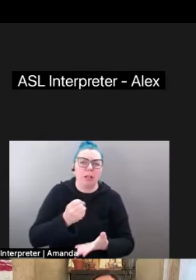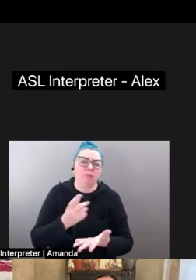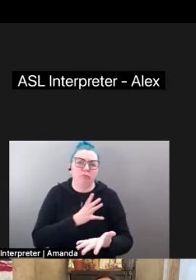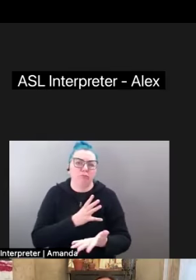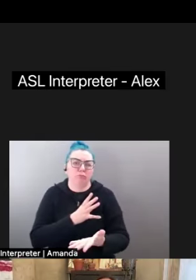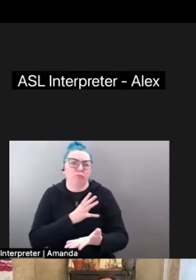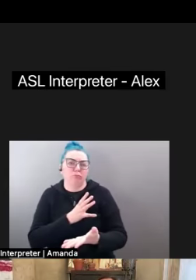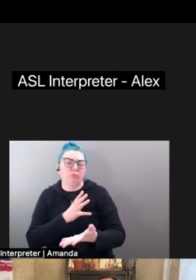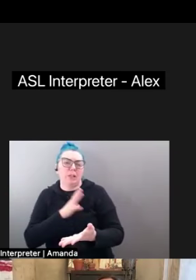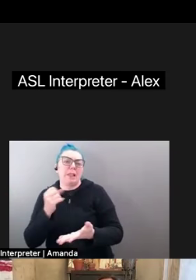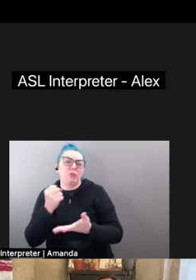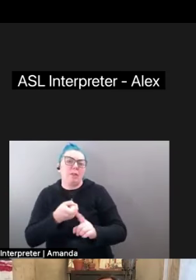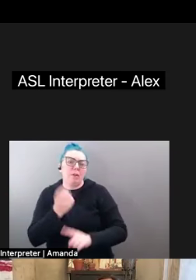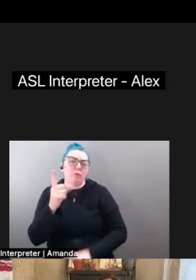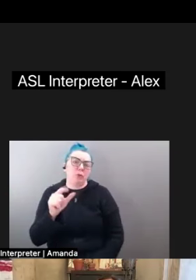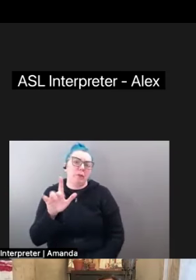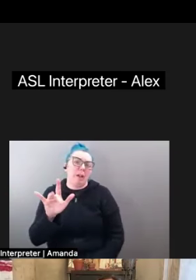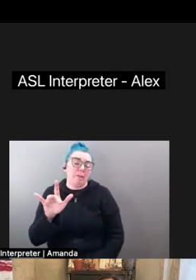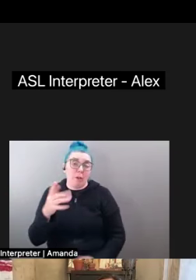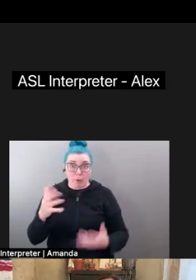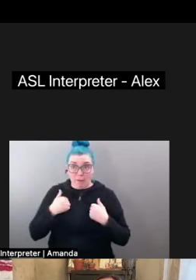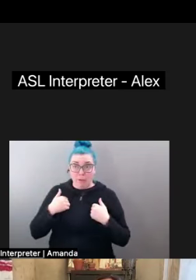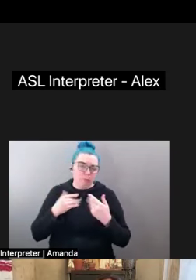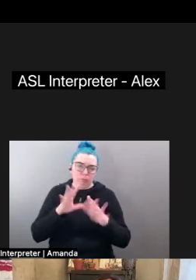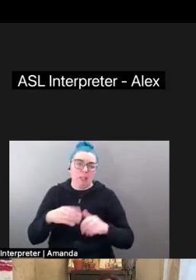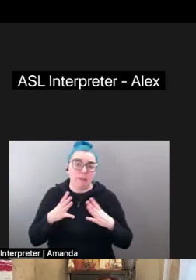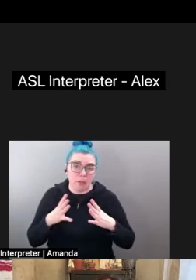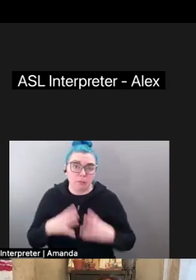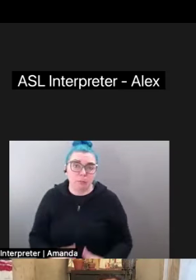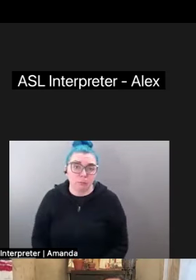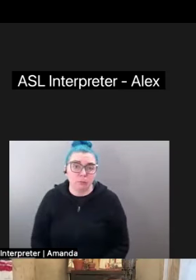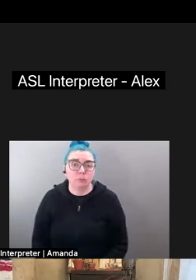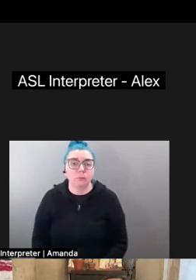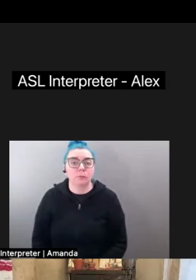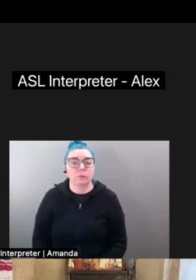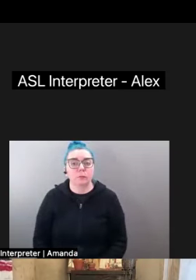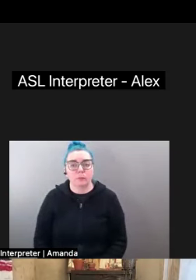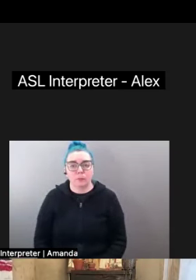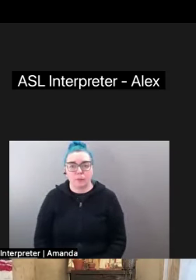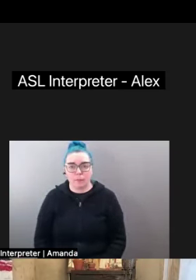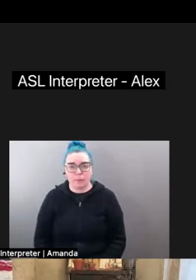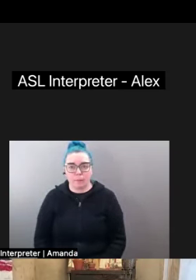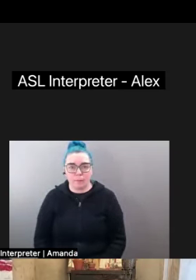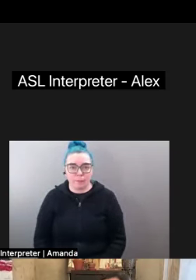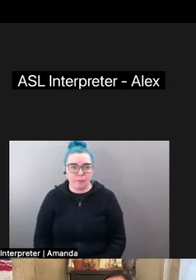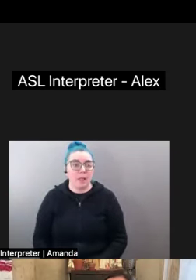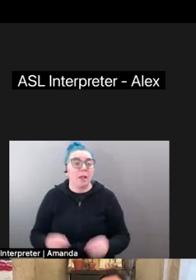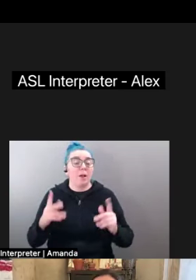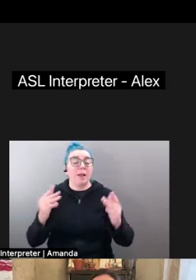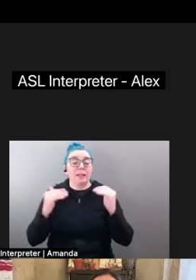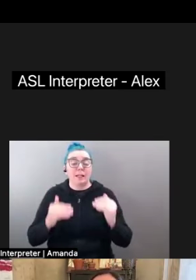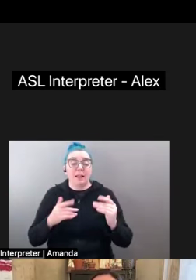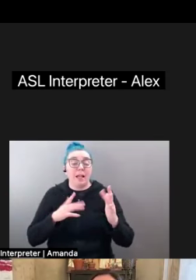Okay, in terms of eligible expenses and activities, sorry, it's late in the day for me and I'm stumbling over my